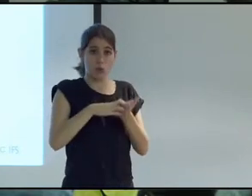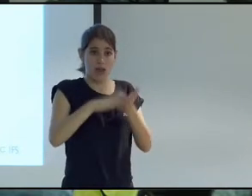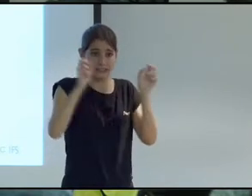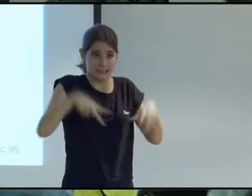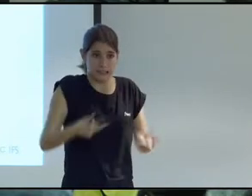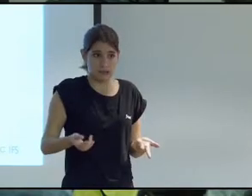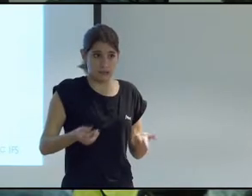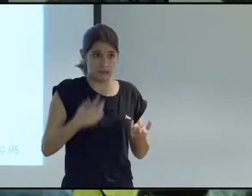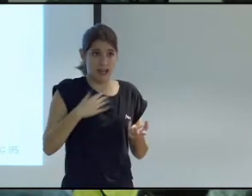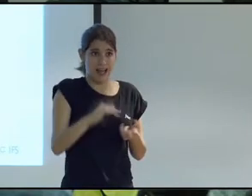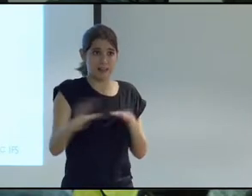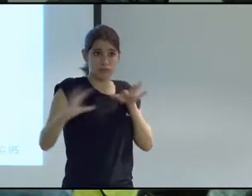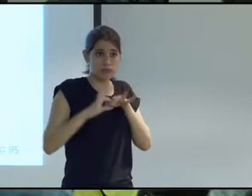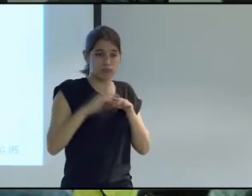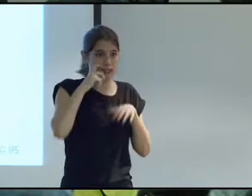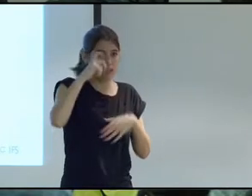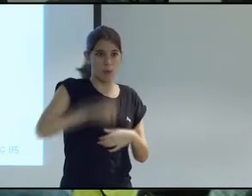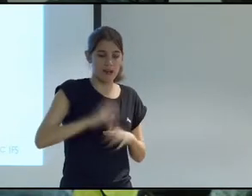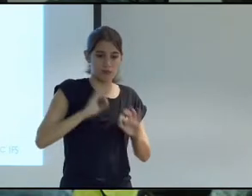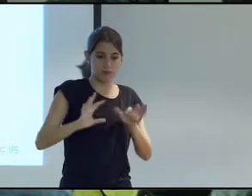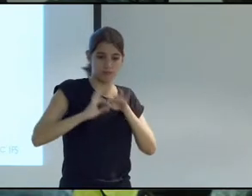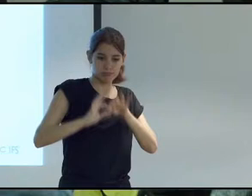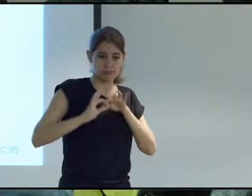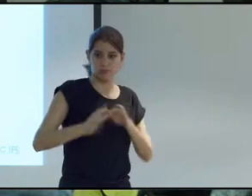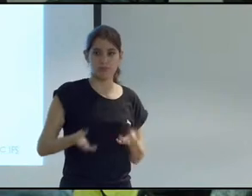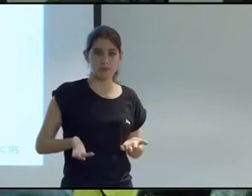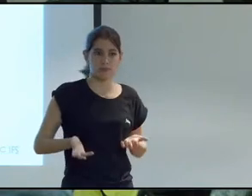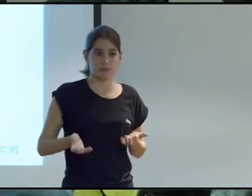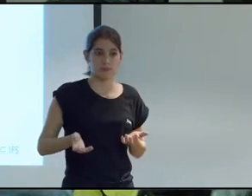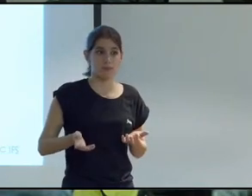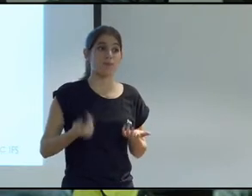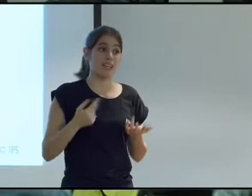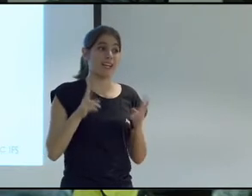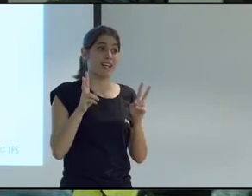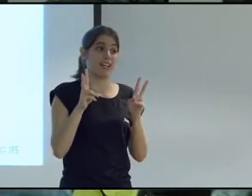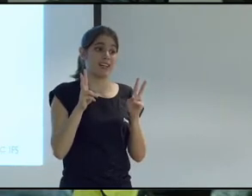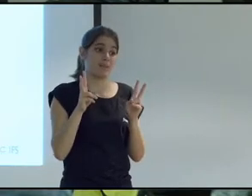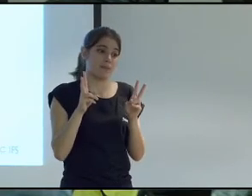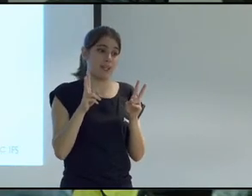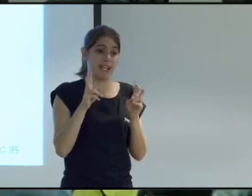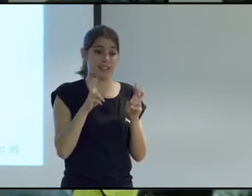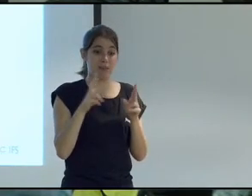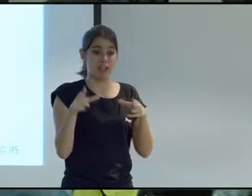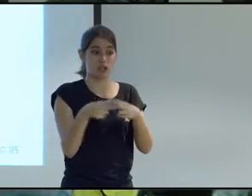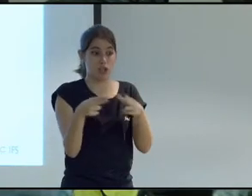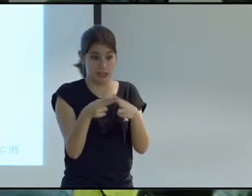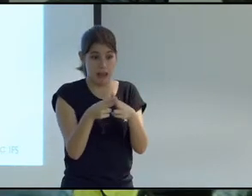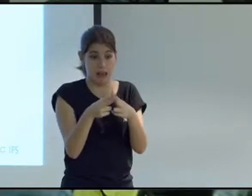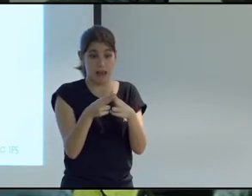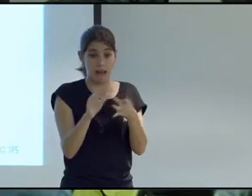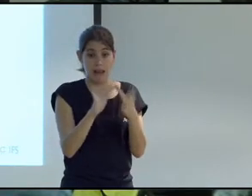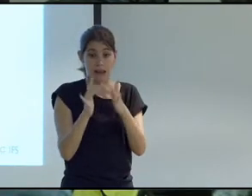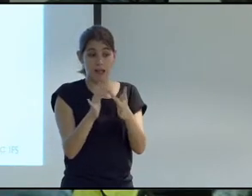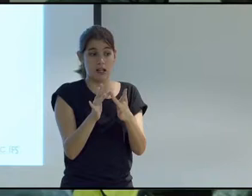that we should have no doubt about. They belong It's something